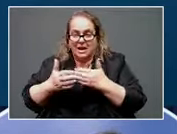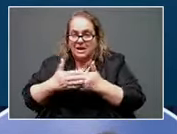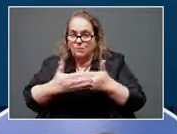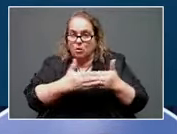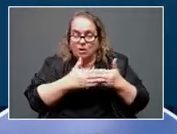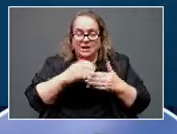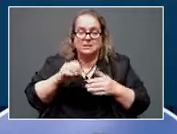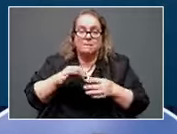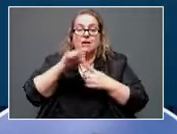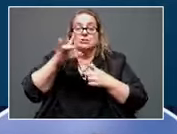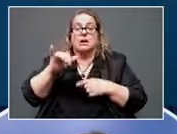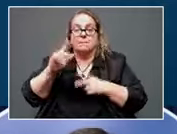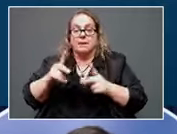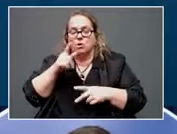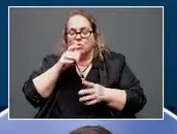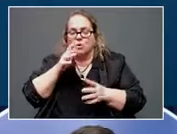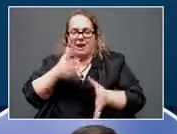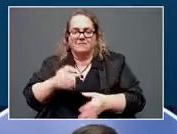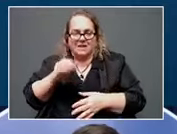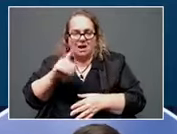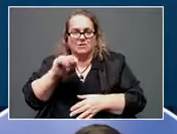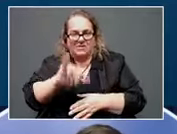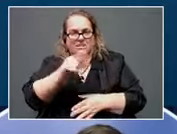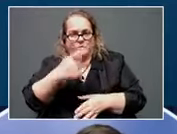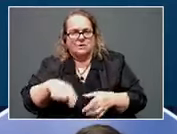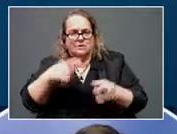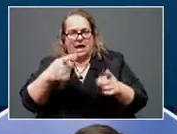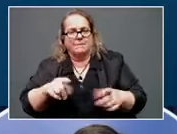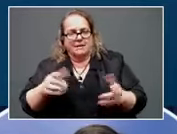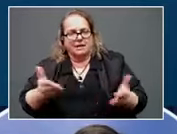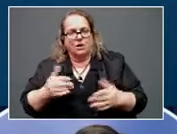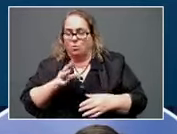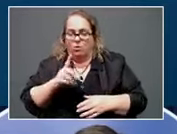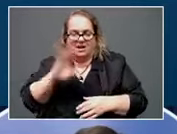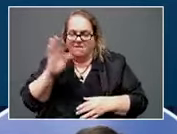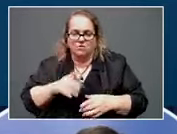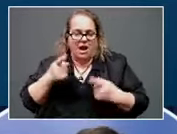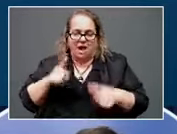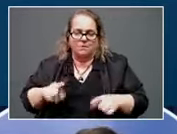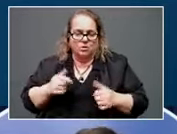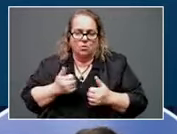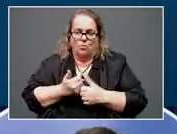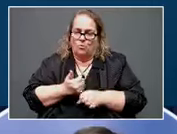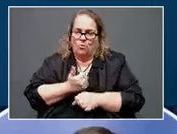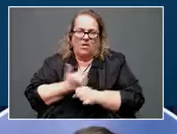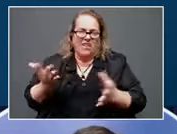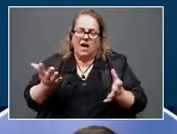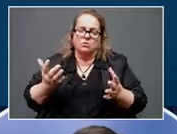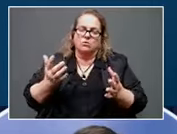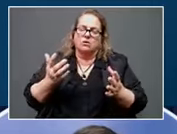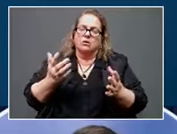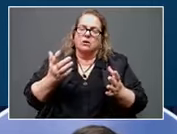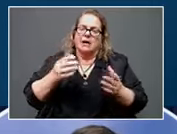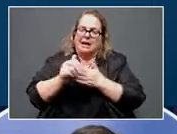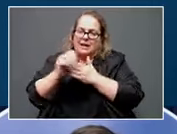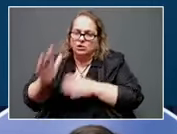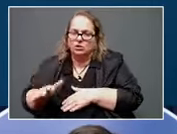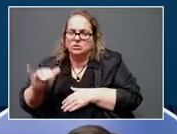out, that's what's happening here. Wouldn't have happened without transformational leaders at Norton, at